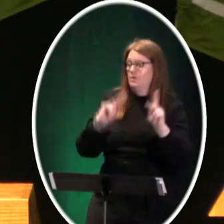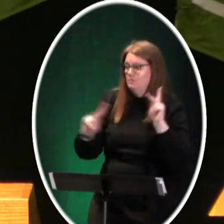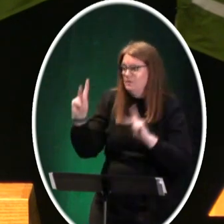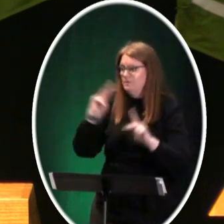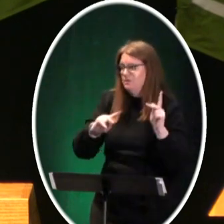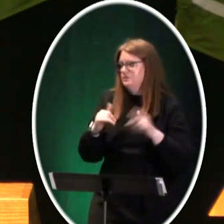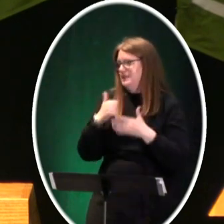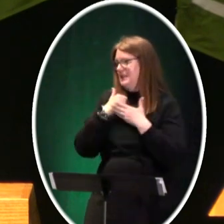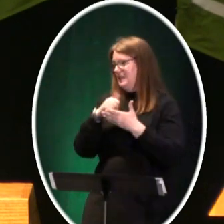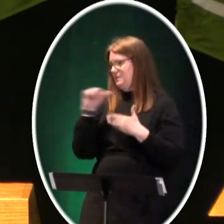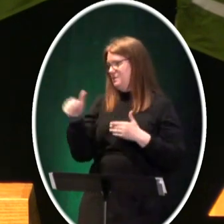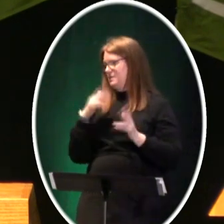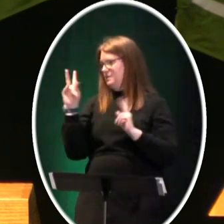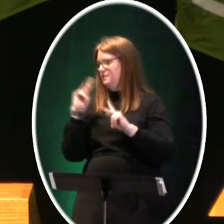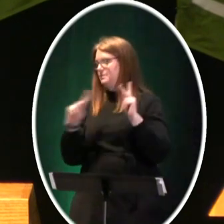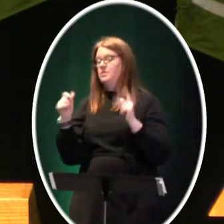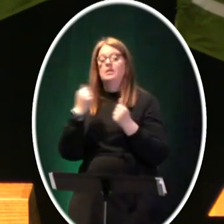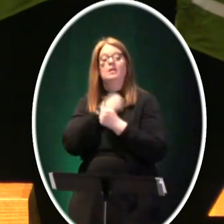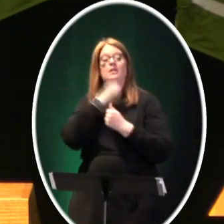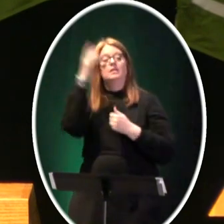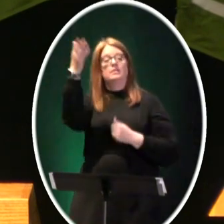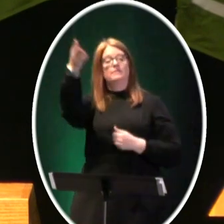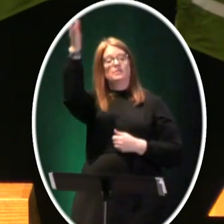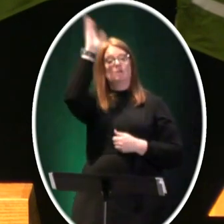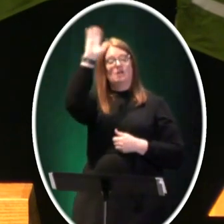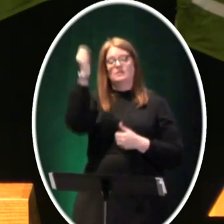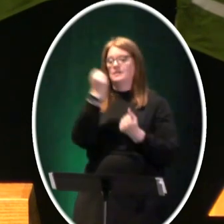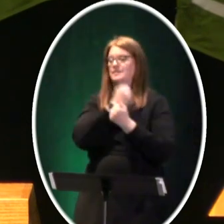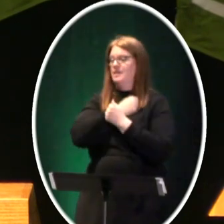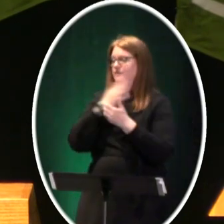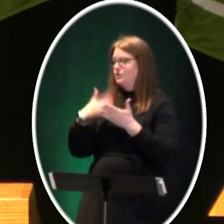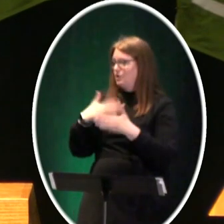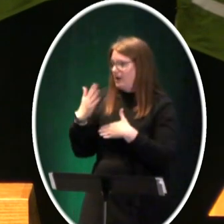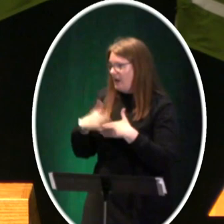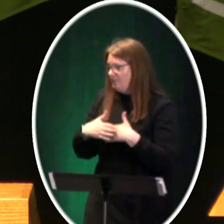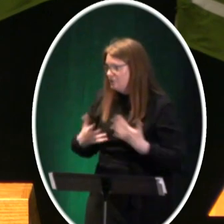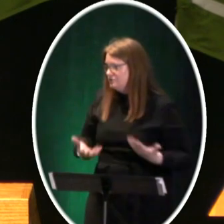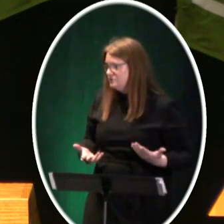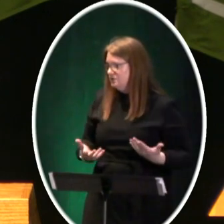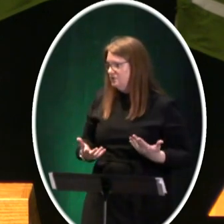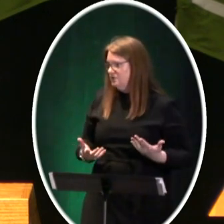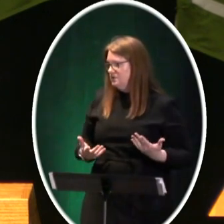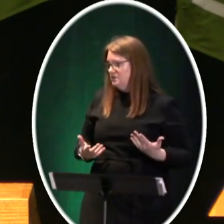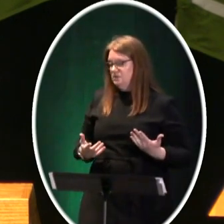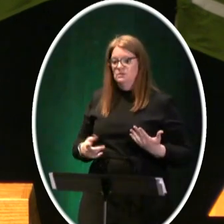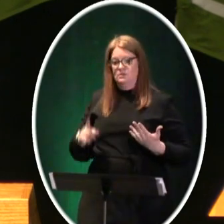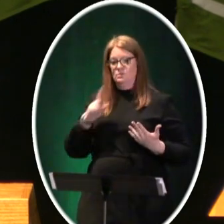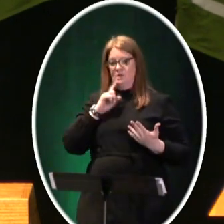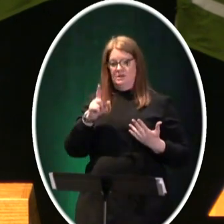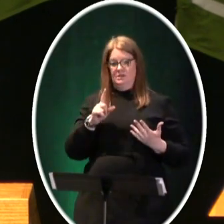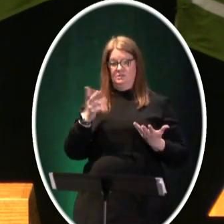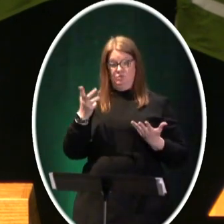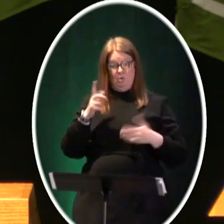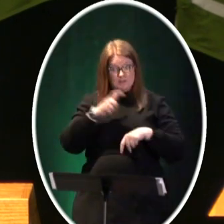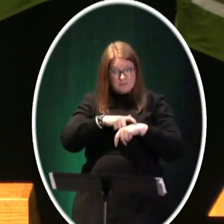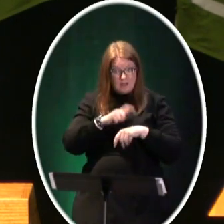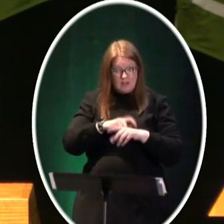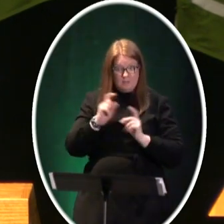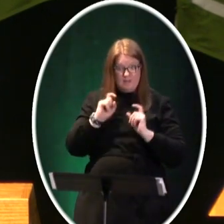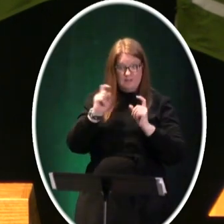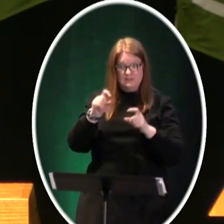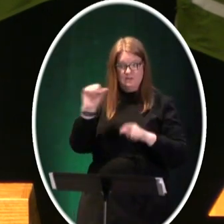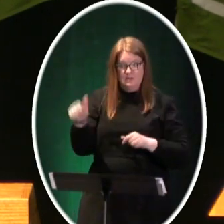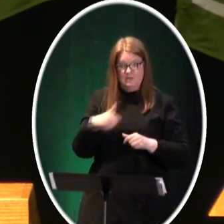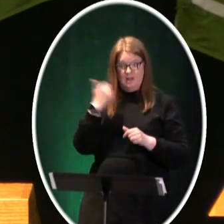Help others. Love God and your neighbors. The dividends of this investment of your time into others will lead to